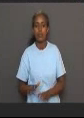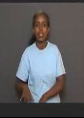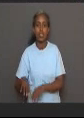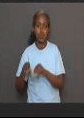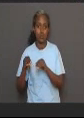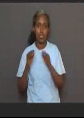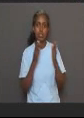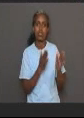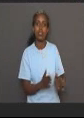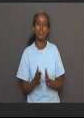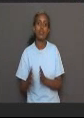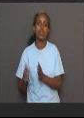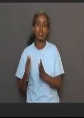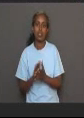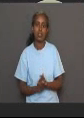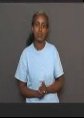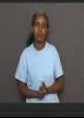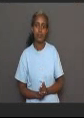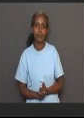Students, let's get ready.